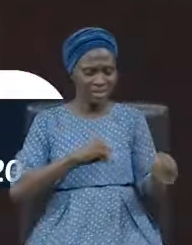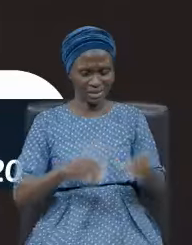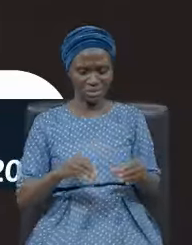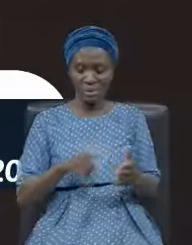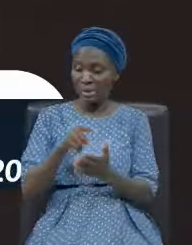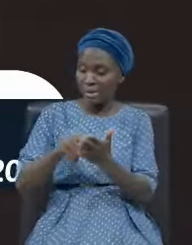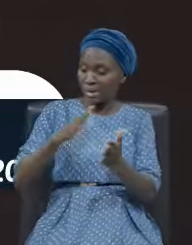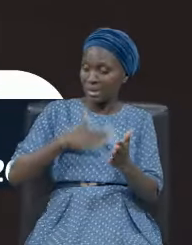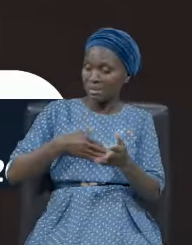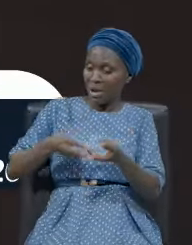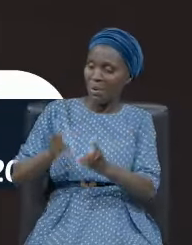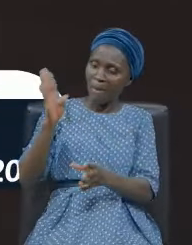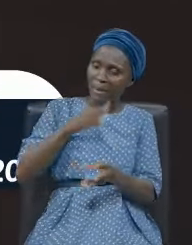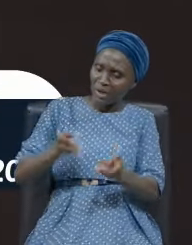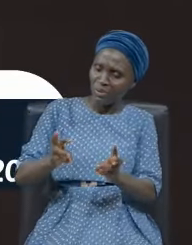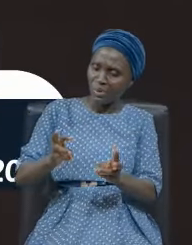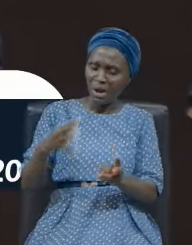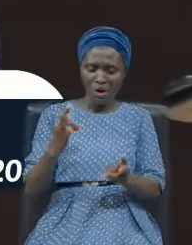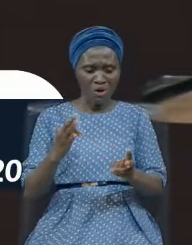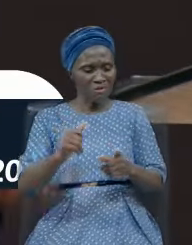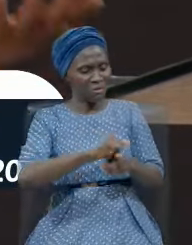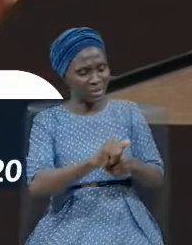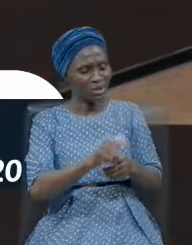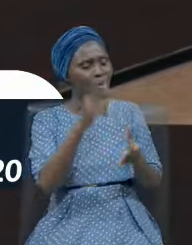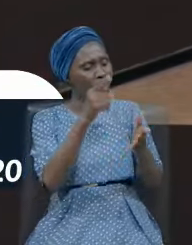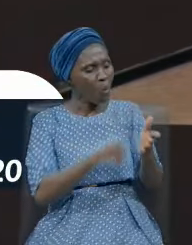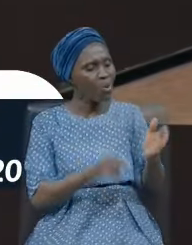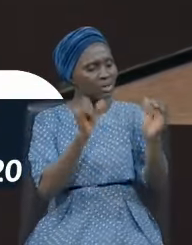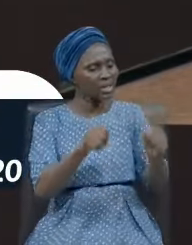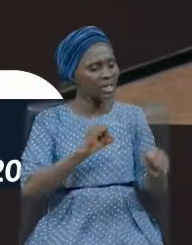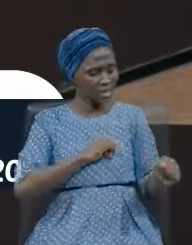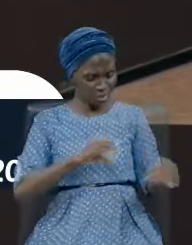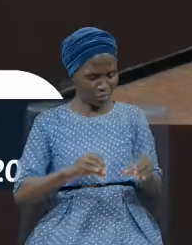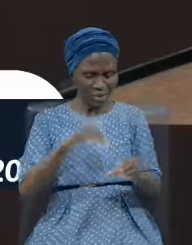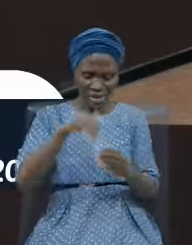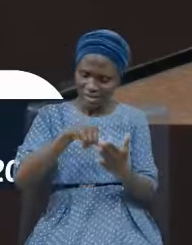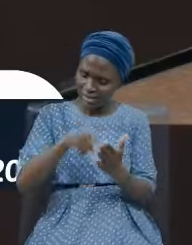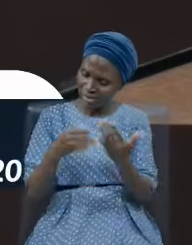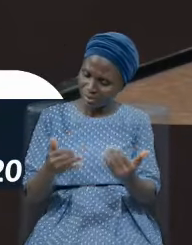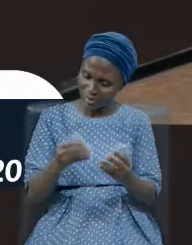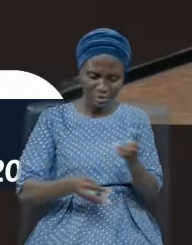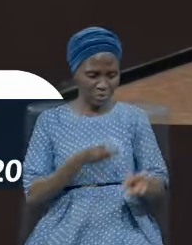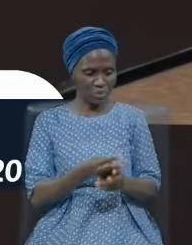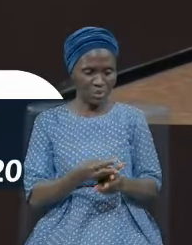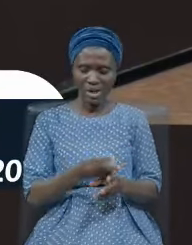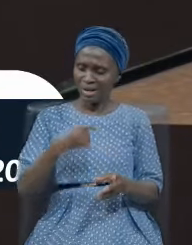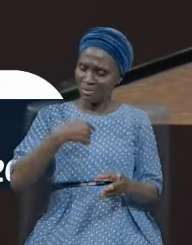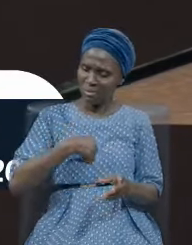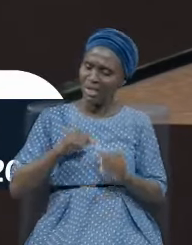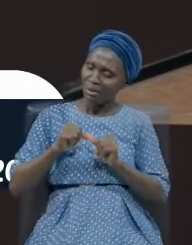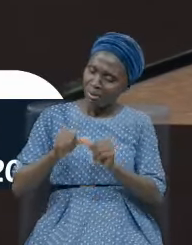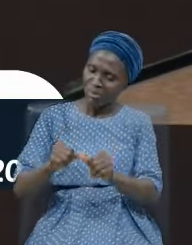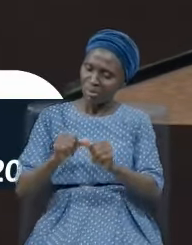evil, I know, what can I do? In this present world, I'll keep on and keep on sinning.